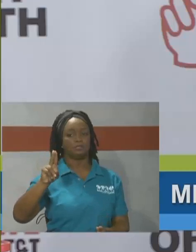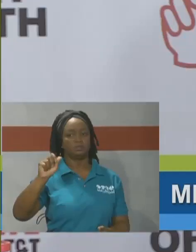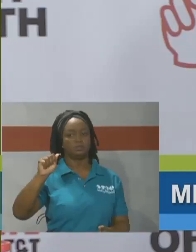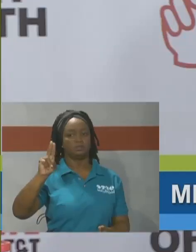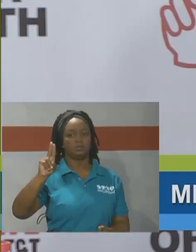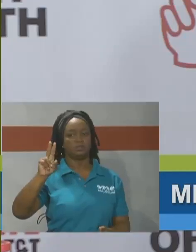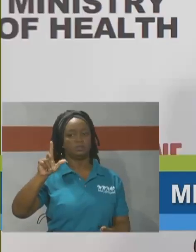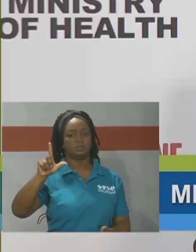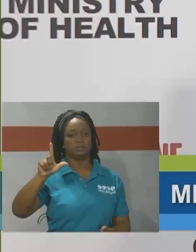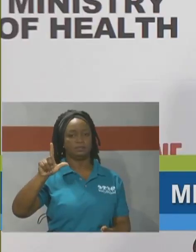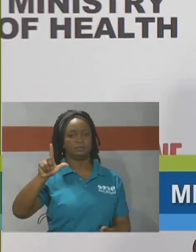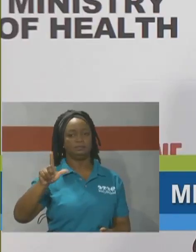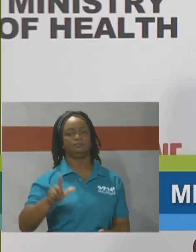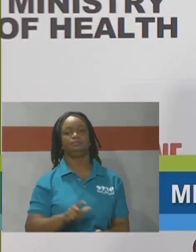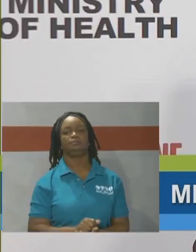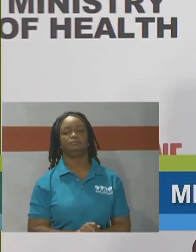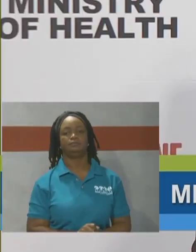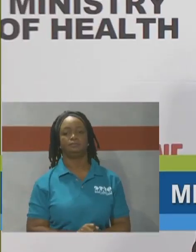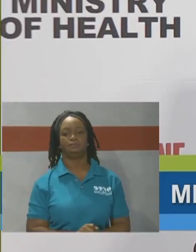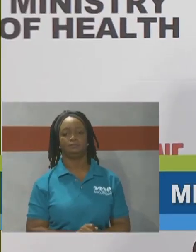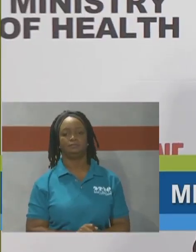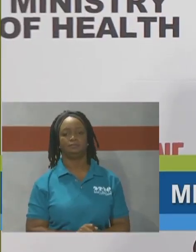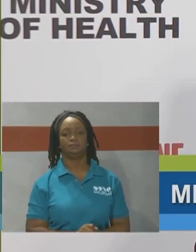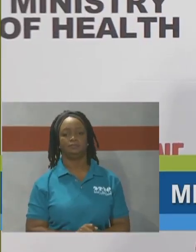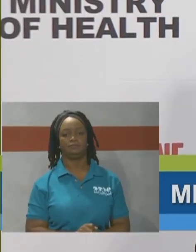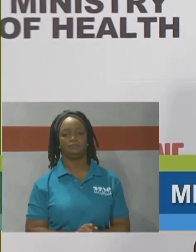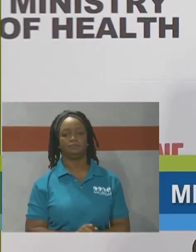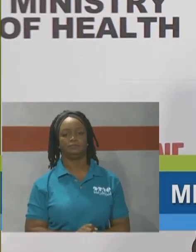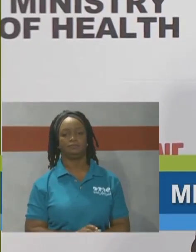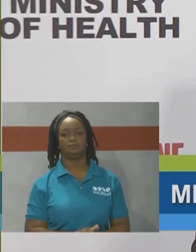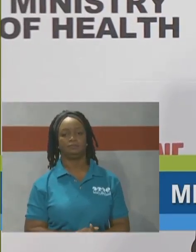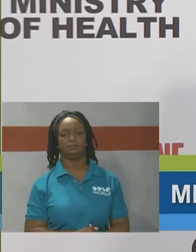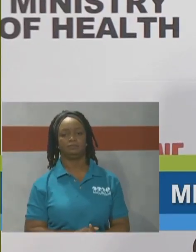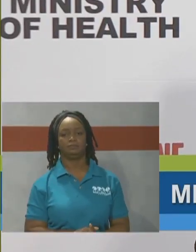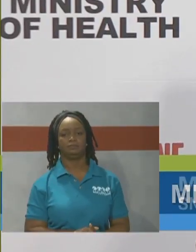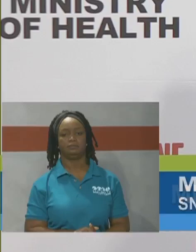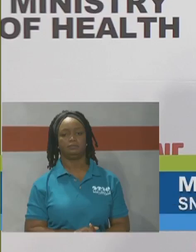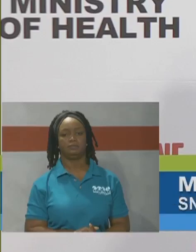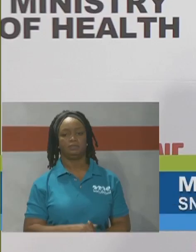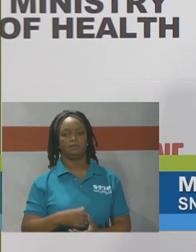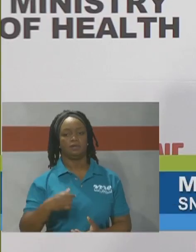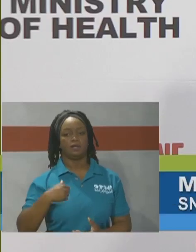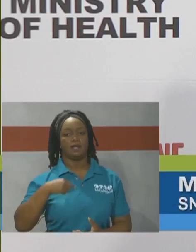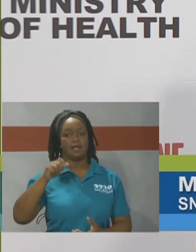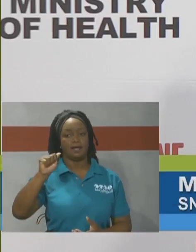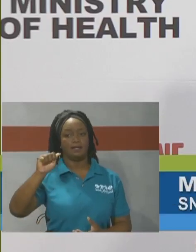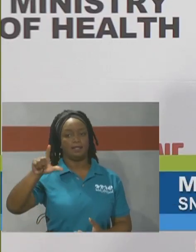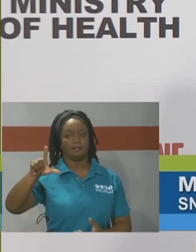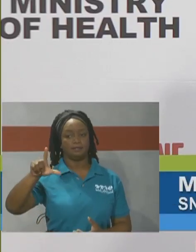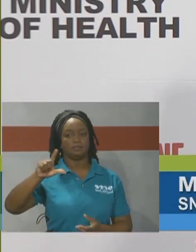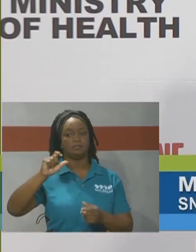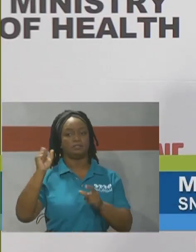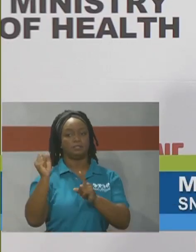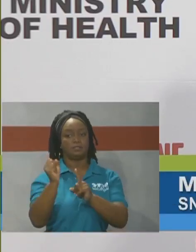Specialist at the North Central Regional Health Authority. I am Al Alexander, Senior Corporate Communications